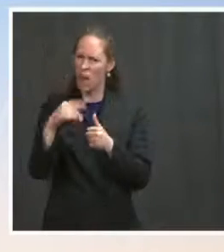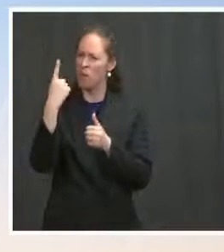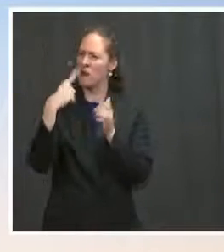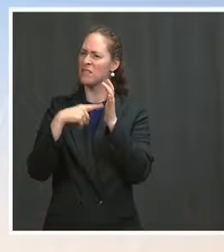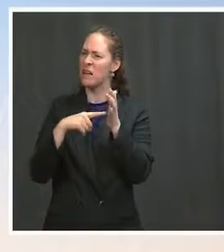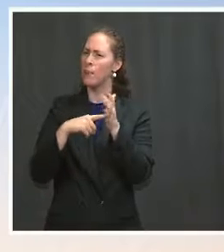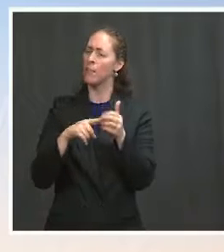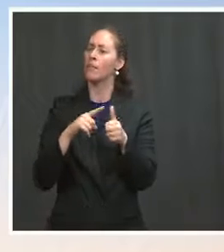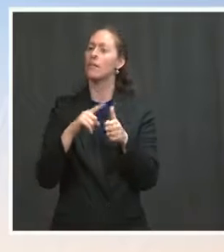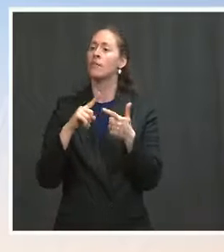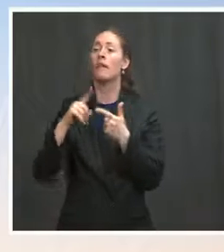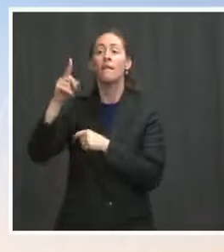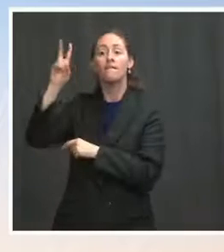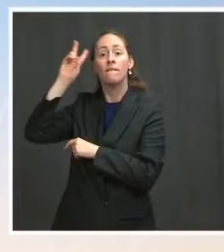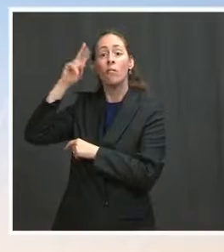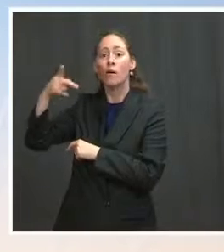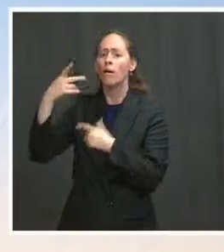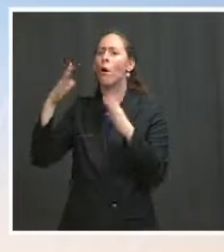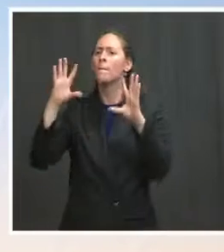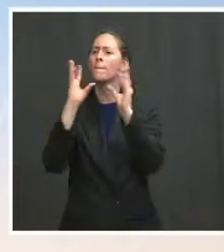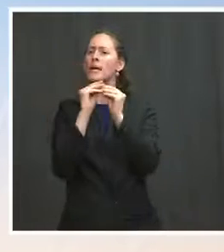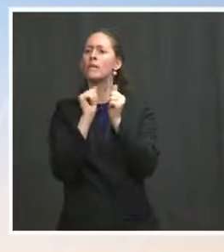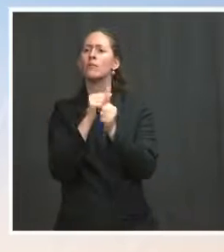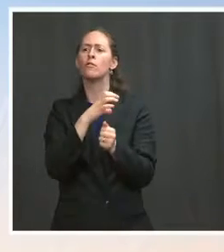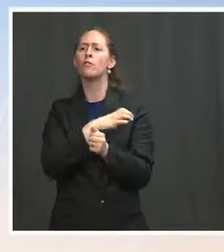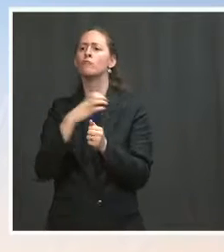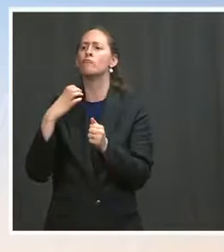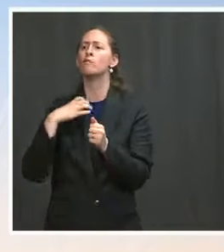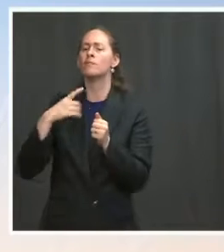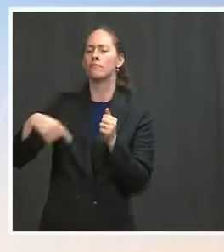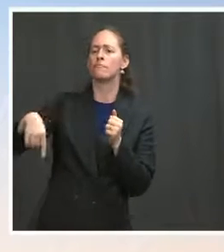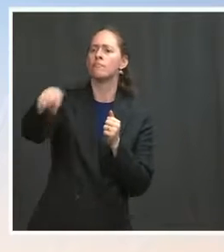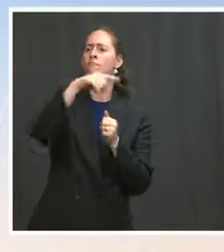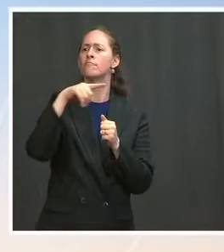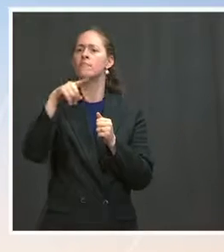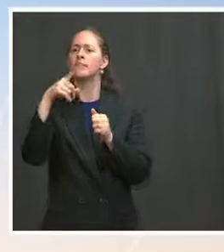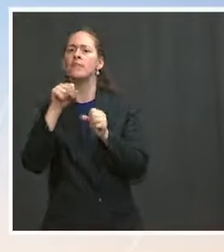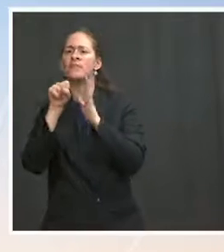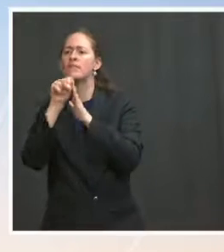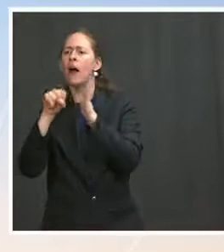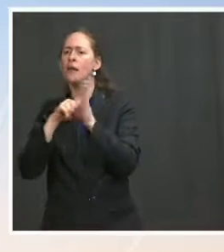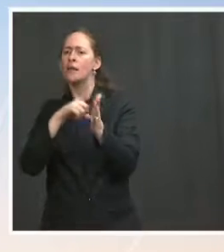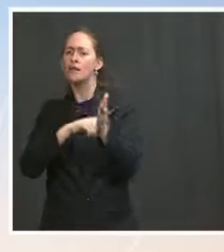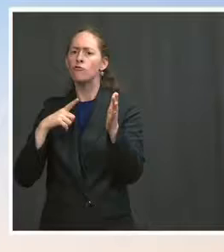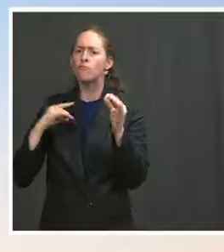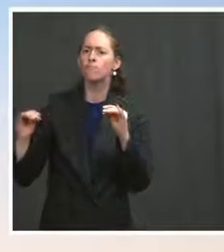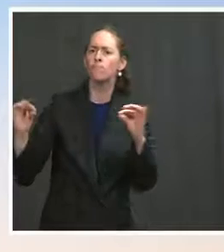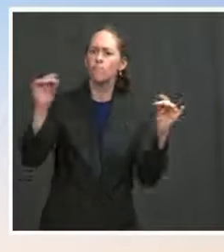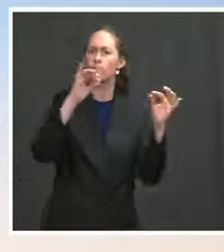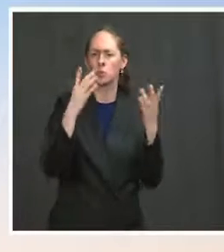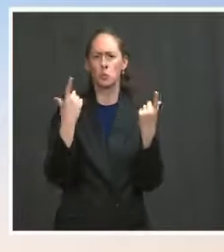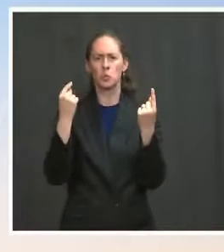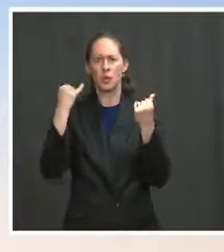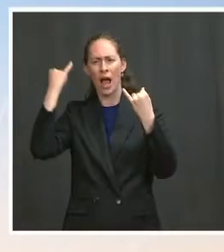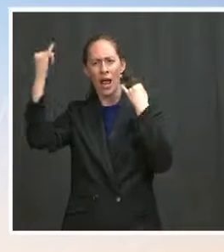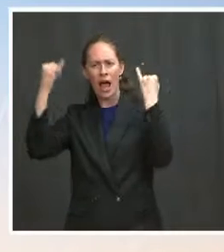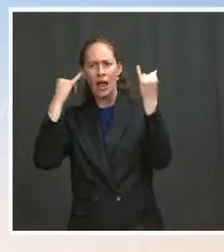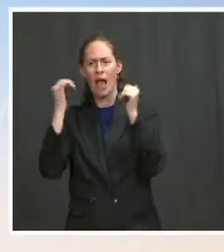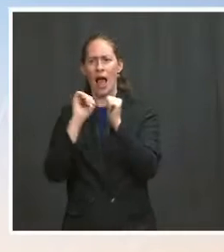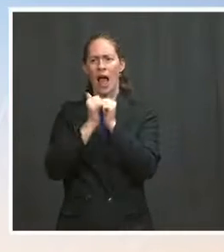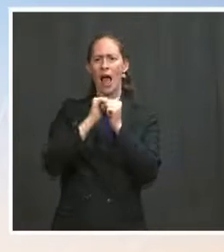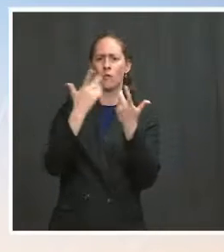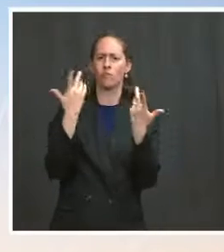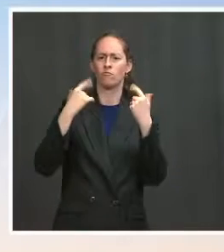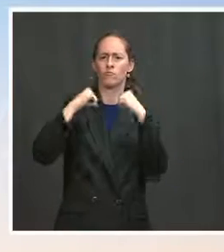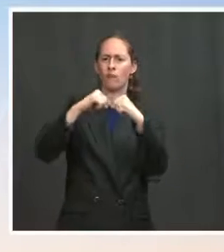and talk with them about the path forward and how we can work together to fight back against efforts to suppress the vote